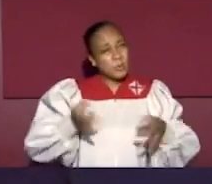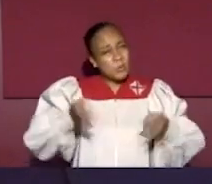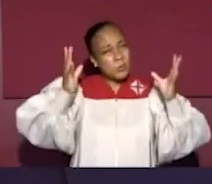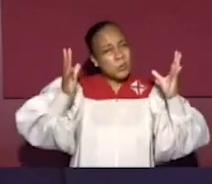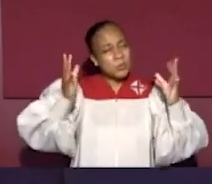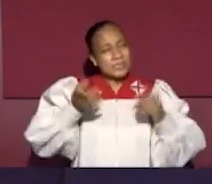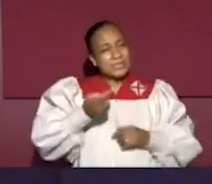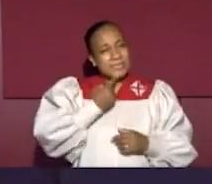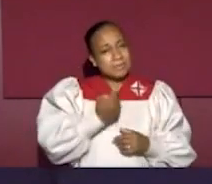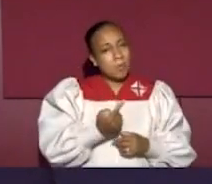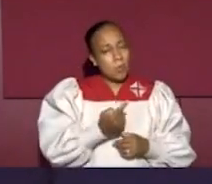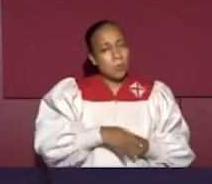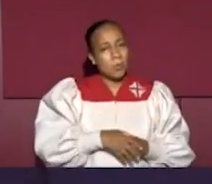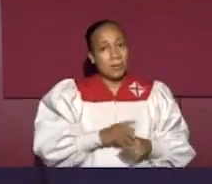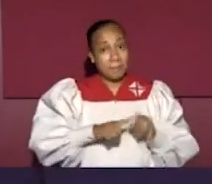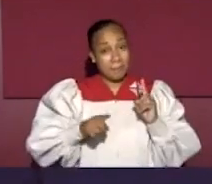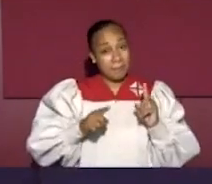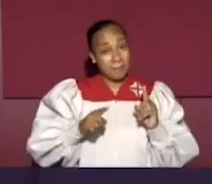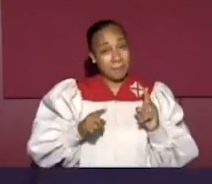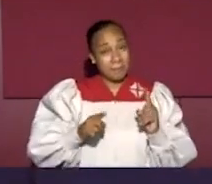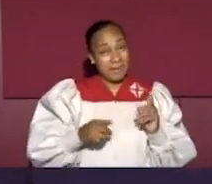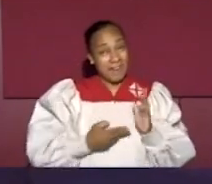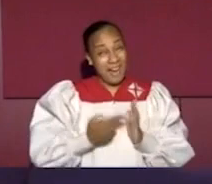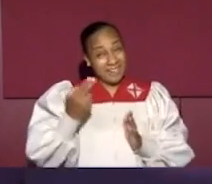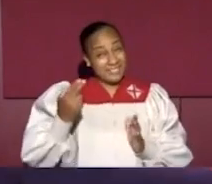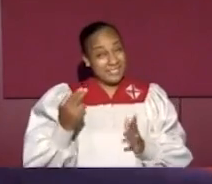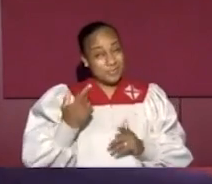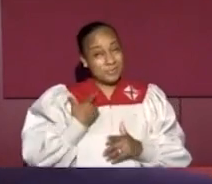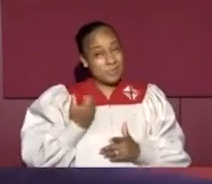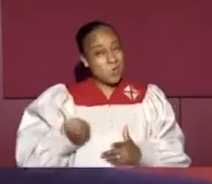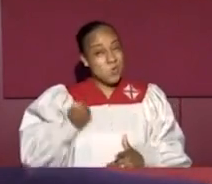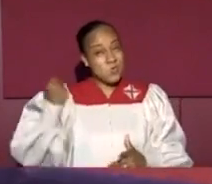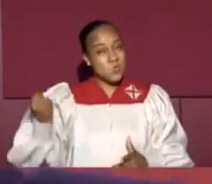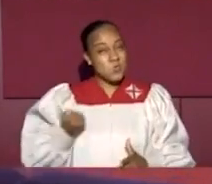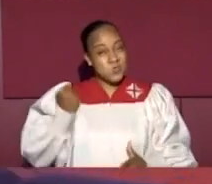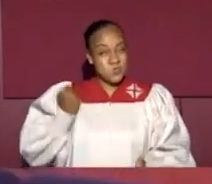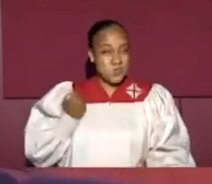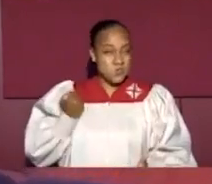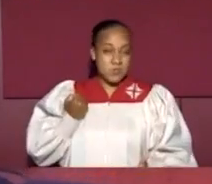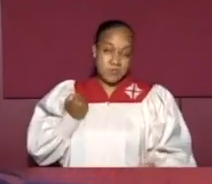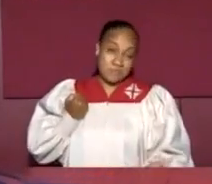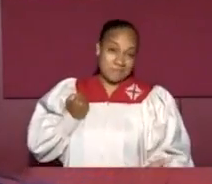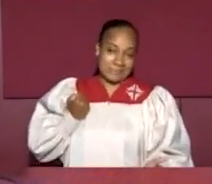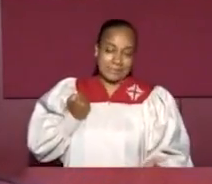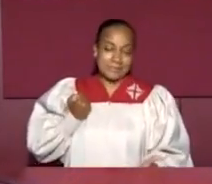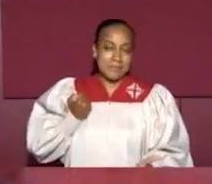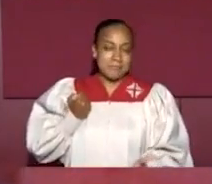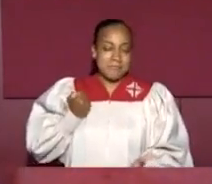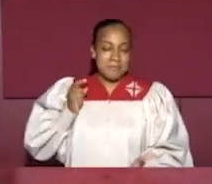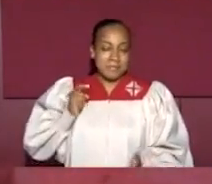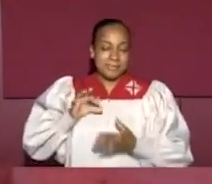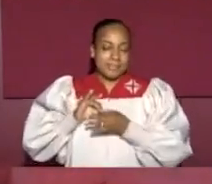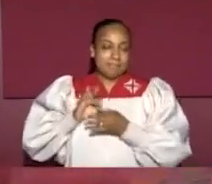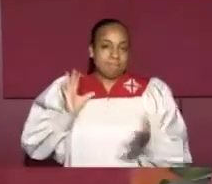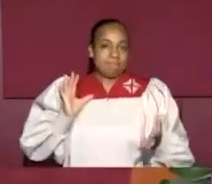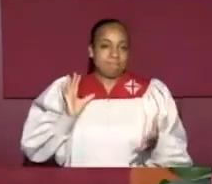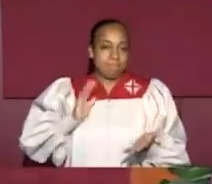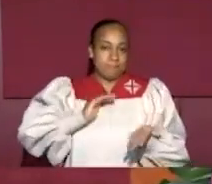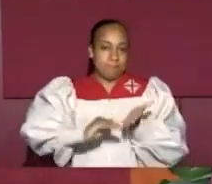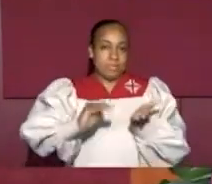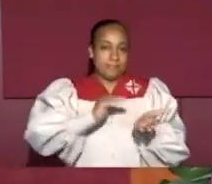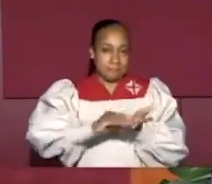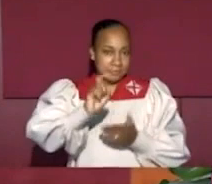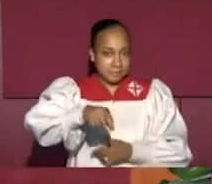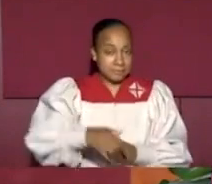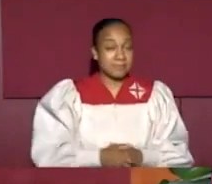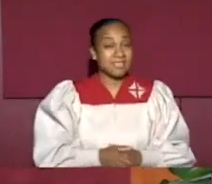it was disappointing. And if we're honest, we hold it in our heart and we have to be able to forgive. Amen?